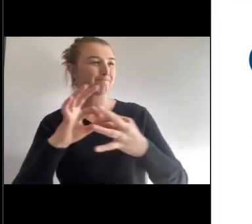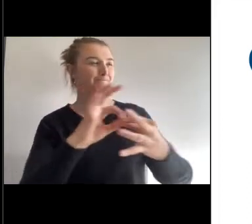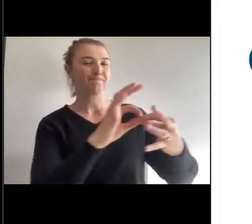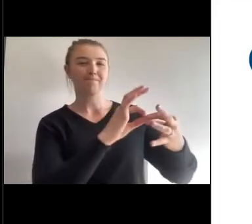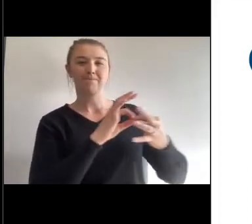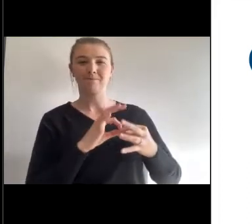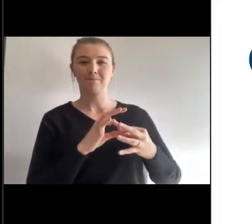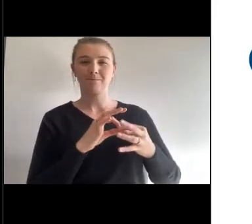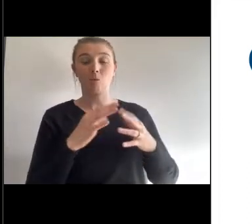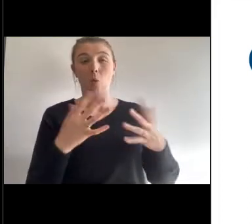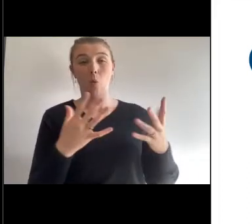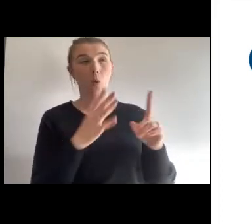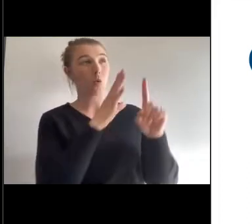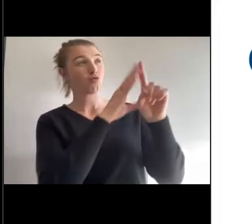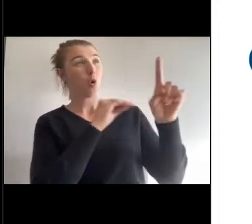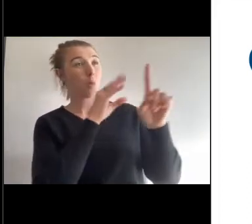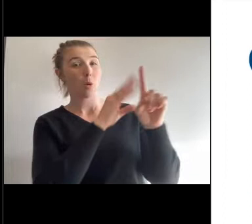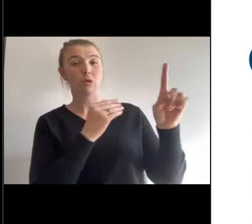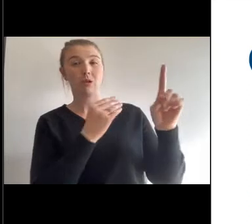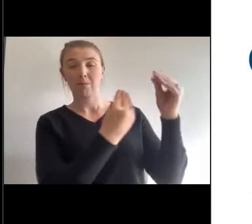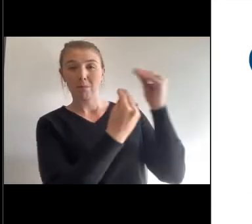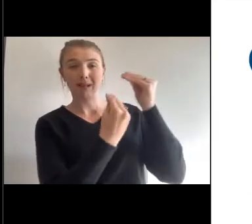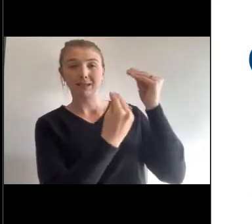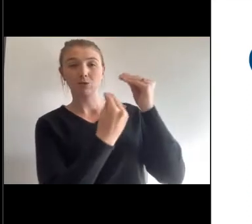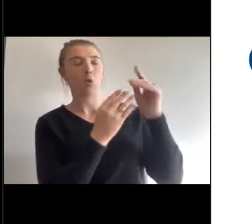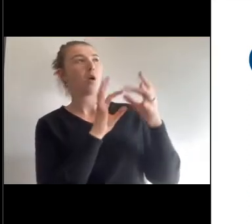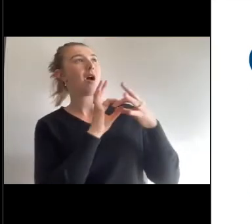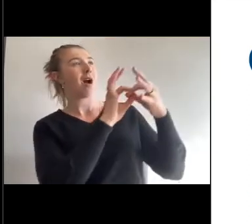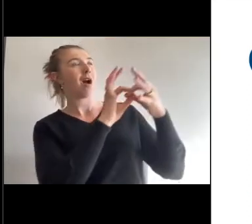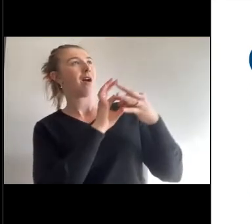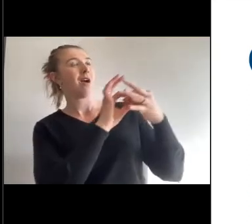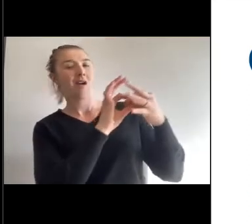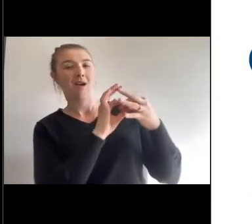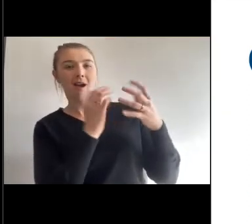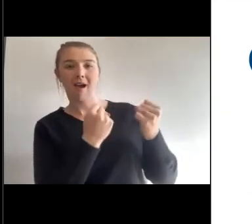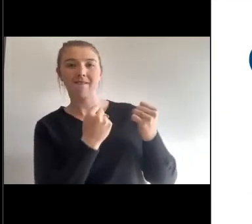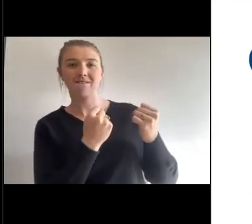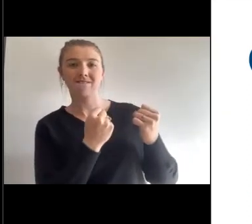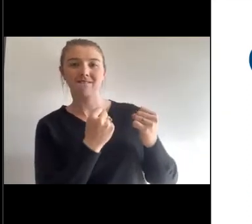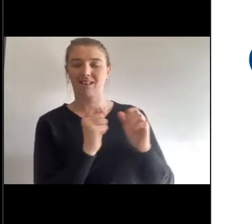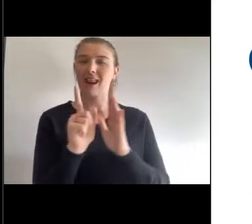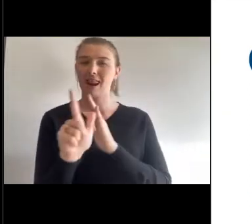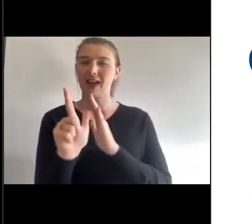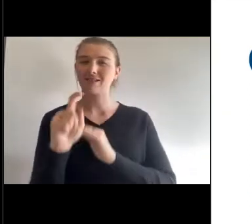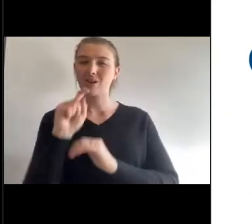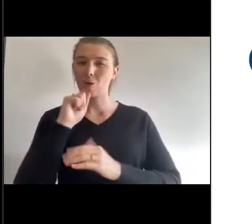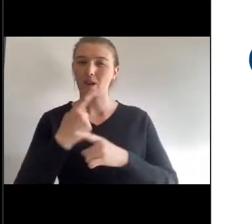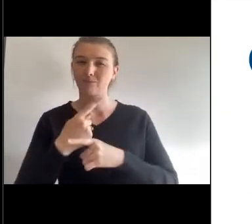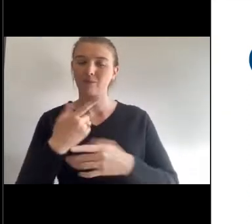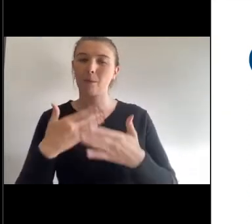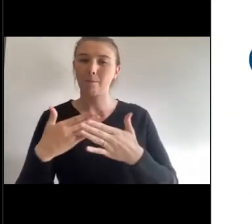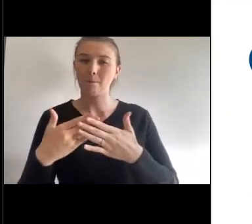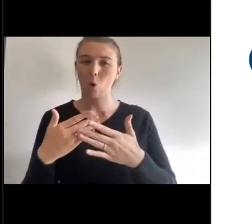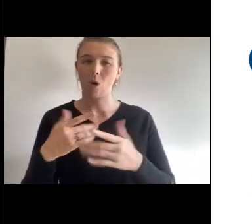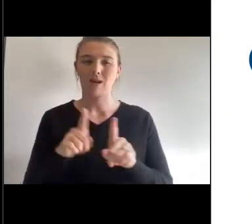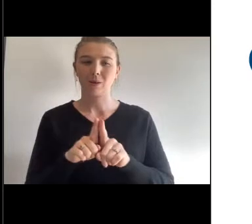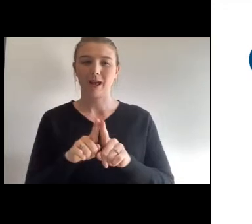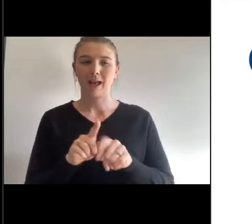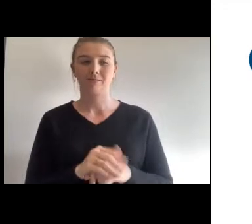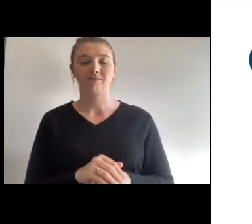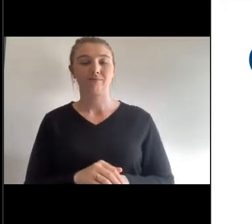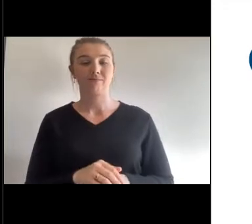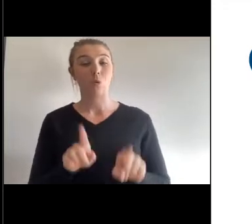and mentors, and I know we're going to be talking about this later on in the webinar too. And it's about having a shared sense of identity with